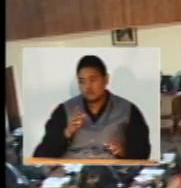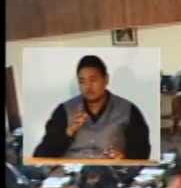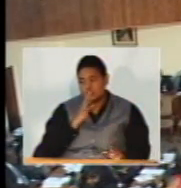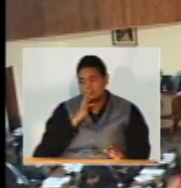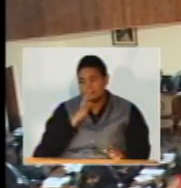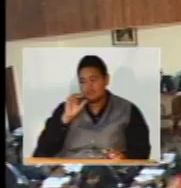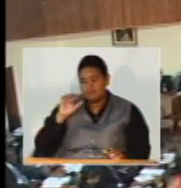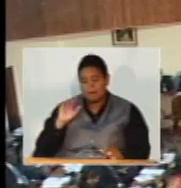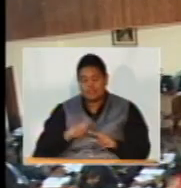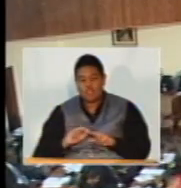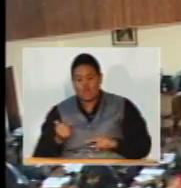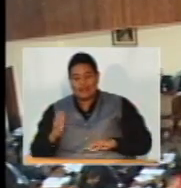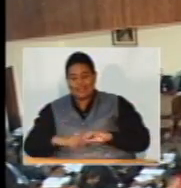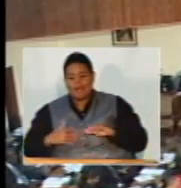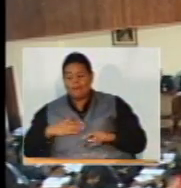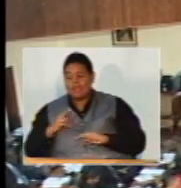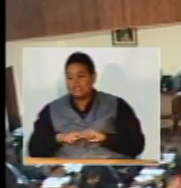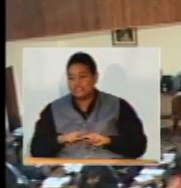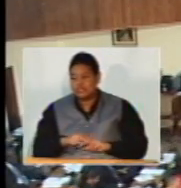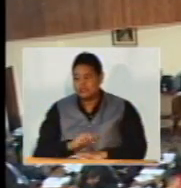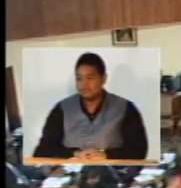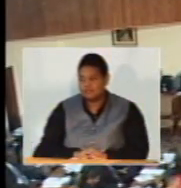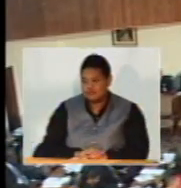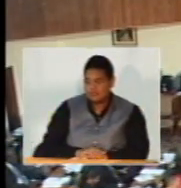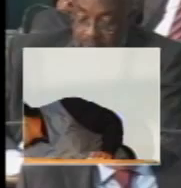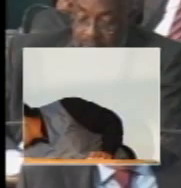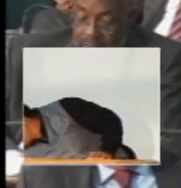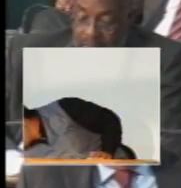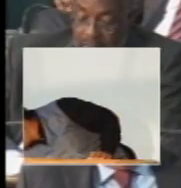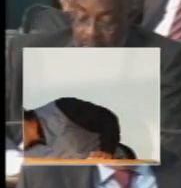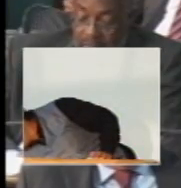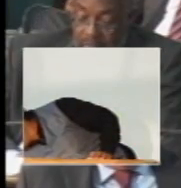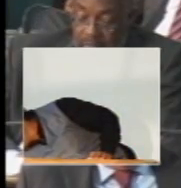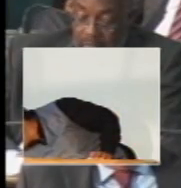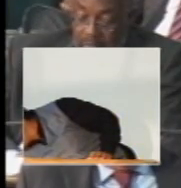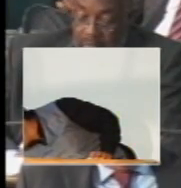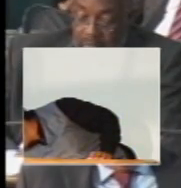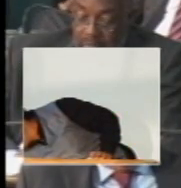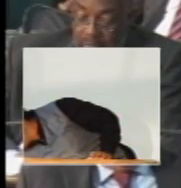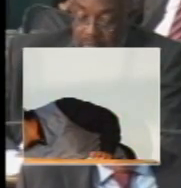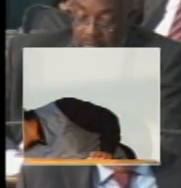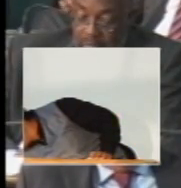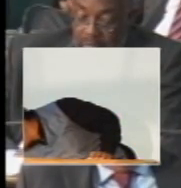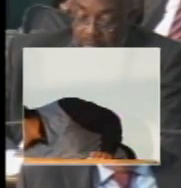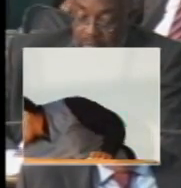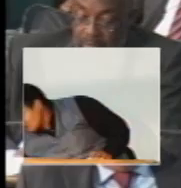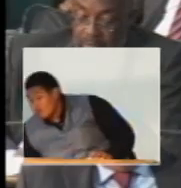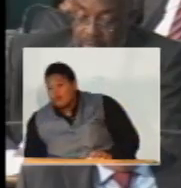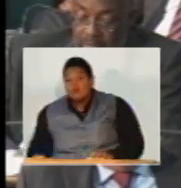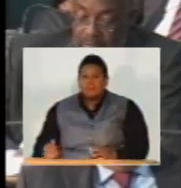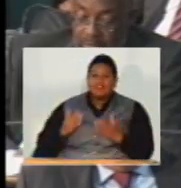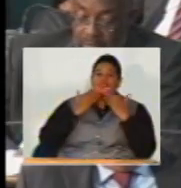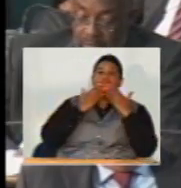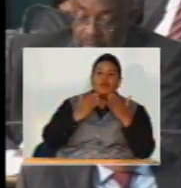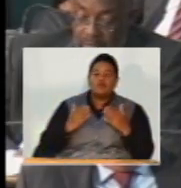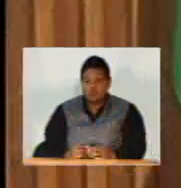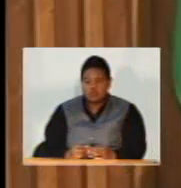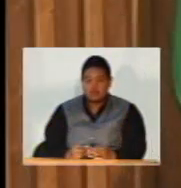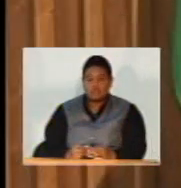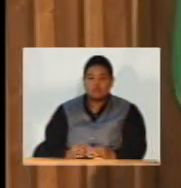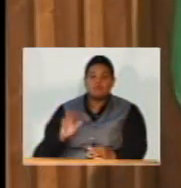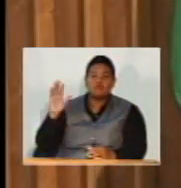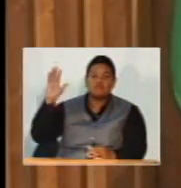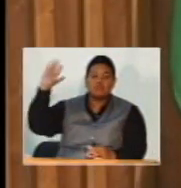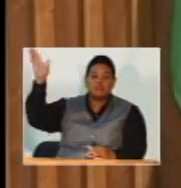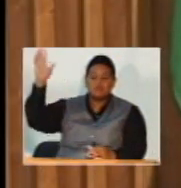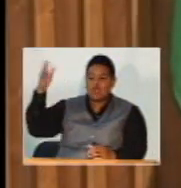is to consult with the OUR about revoking EWI's license. But Minister Powell stressed that government remained determined to see the project